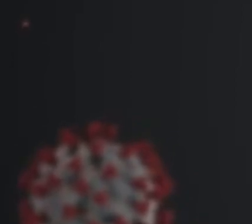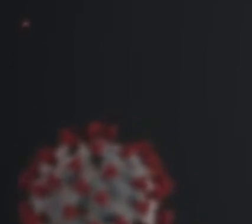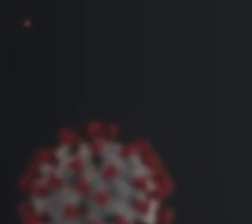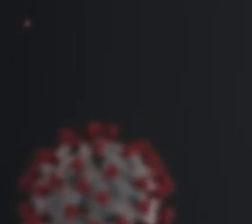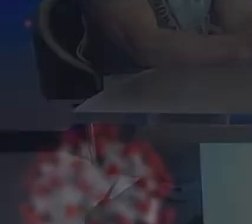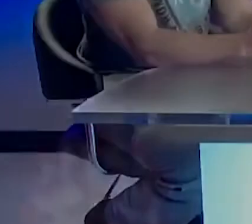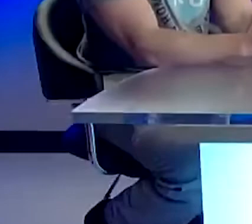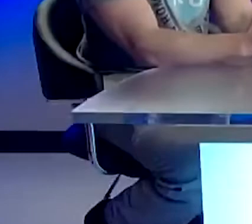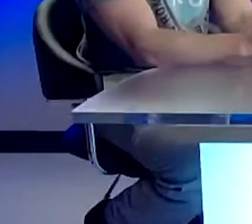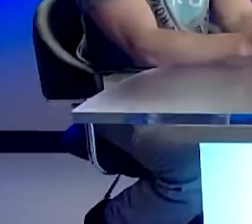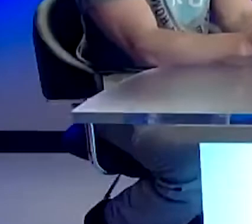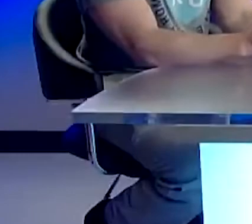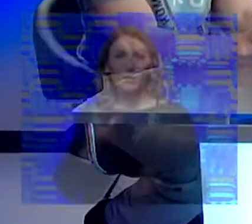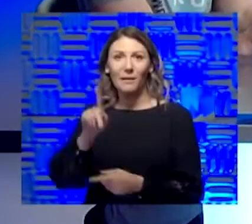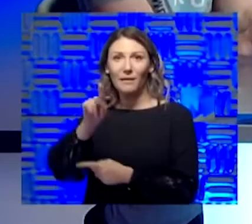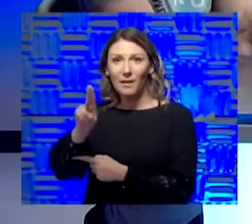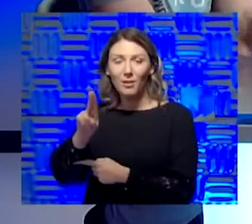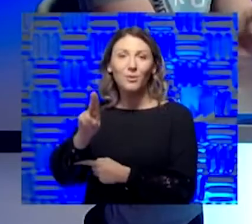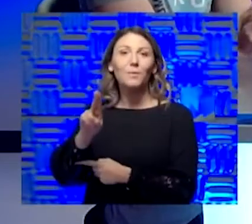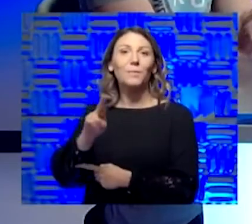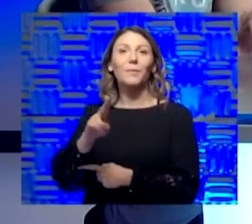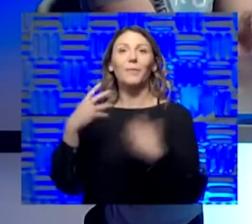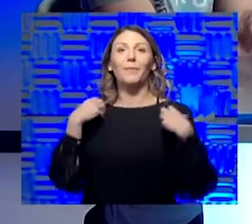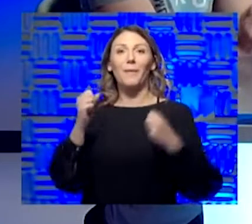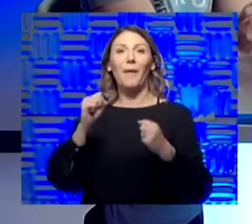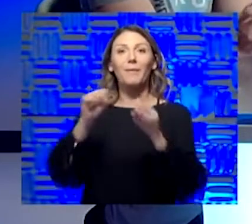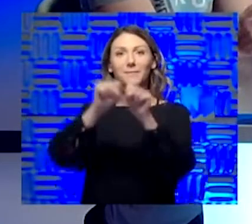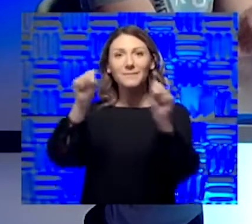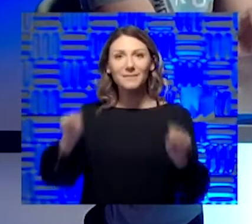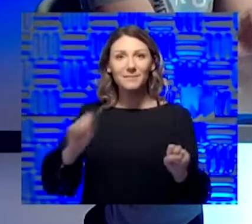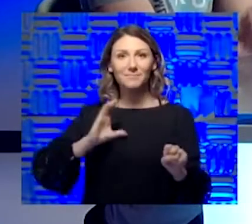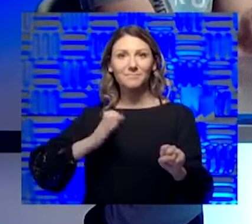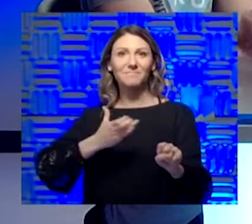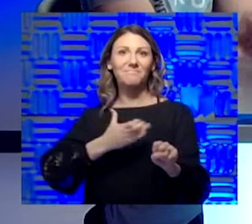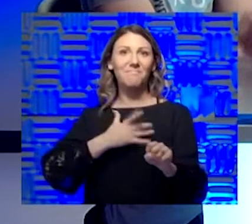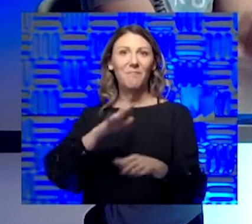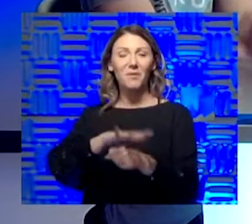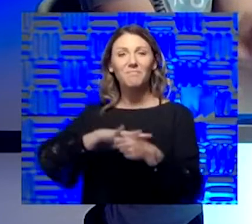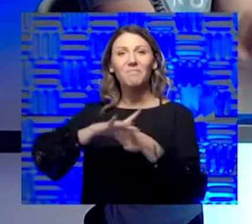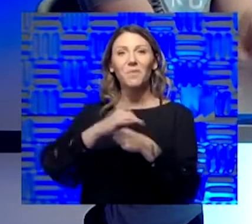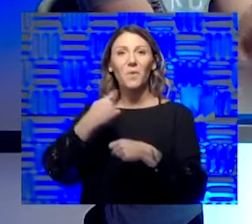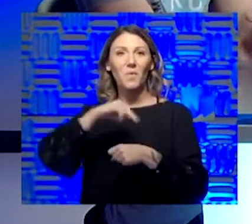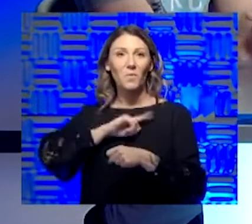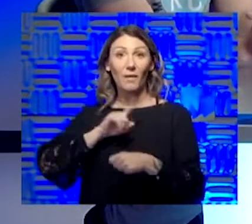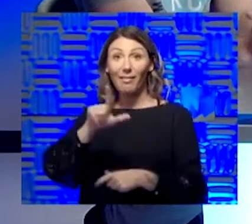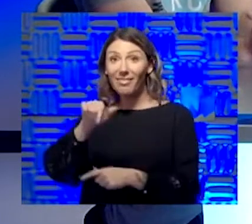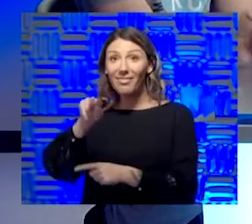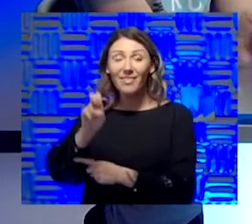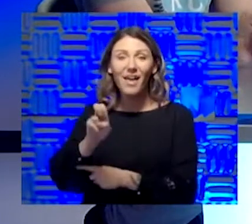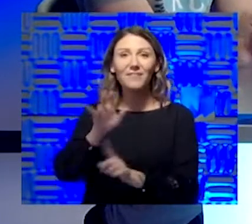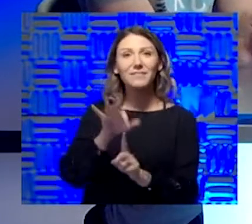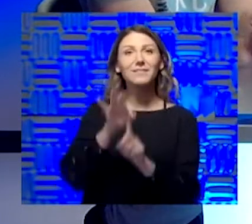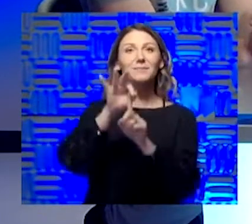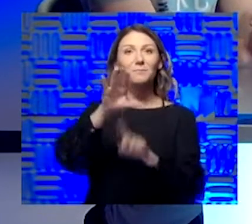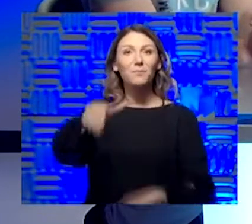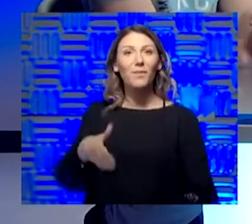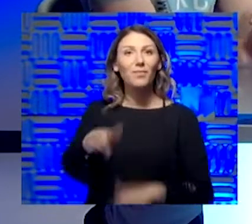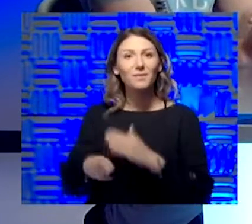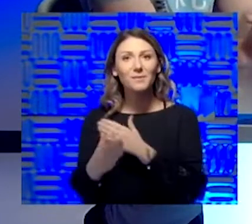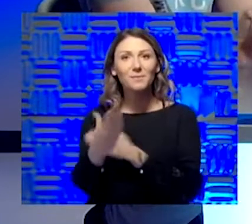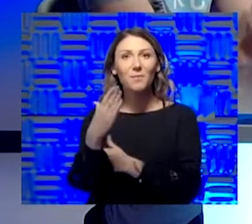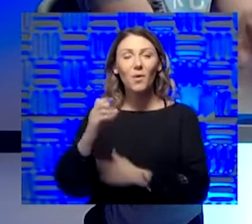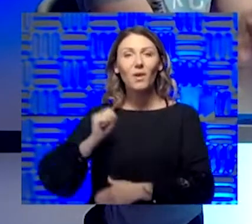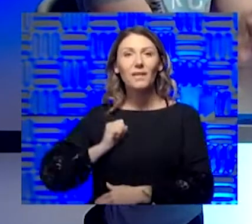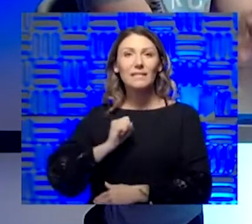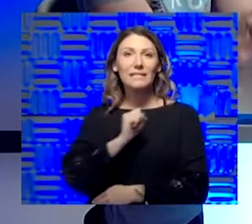good morning. We're here at the University of Kansas Health System in our studio, and we're broadcasting live. We have a special guest this morning,